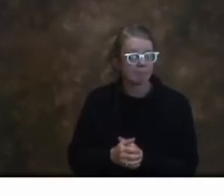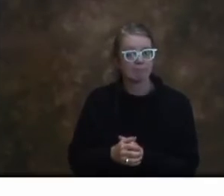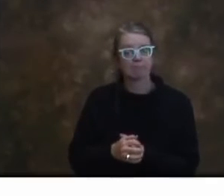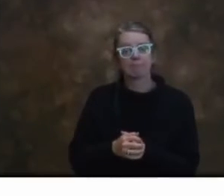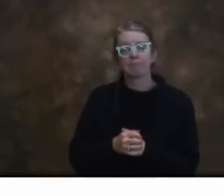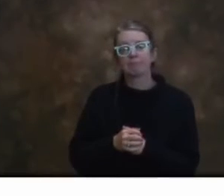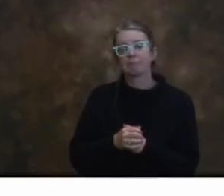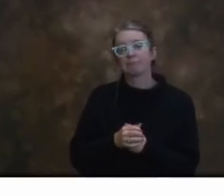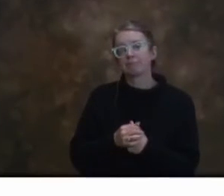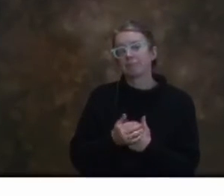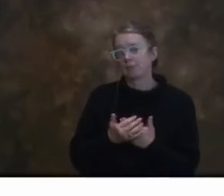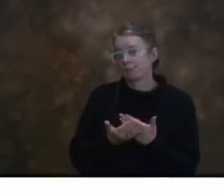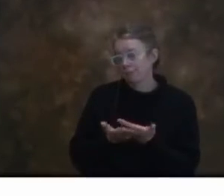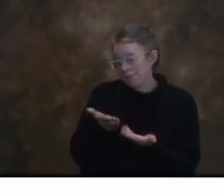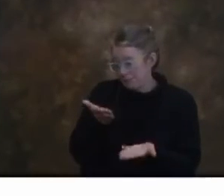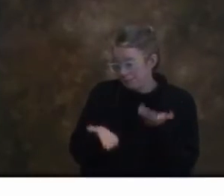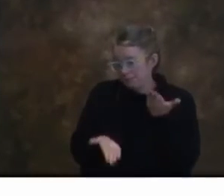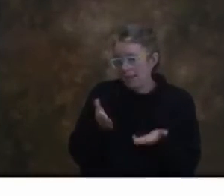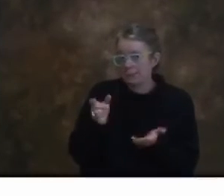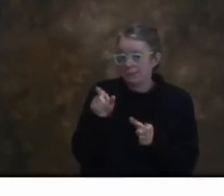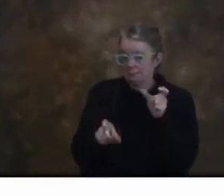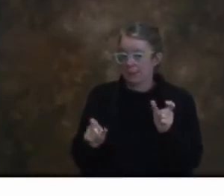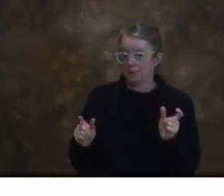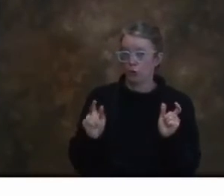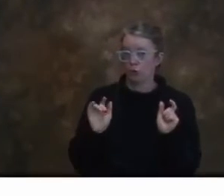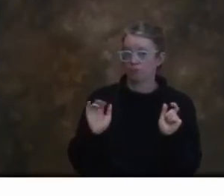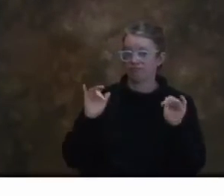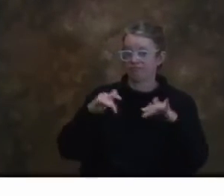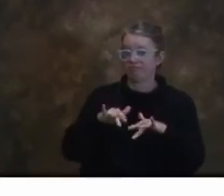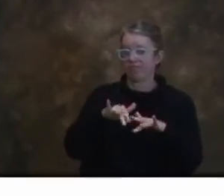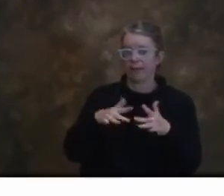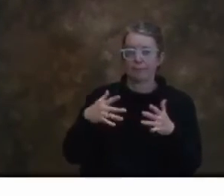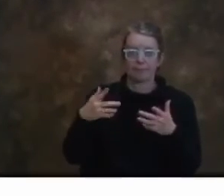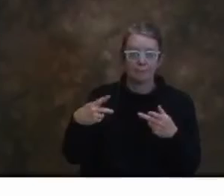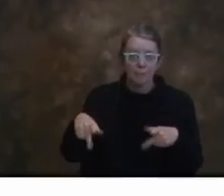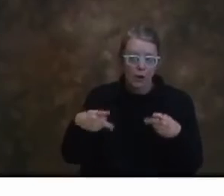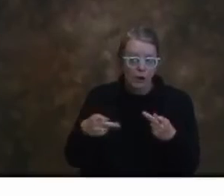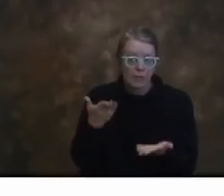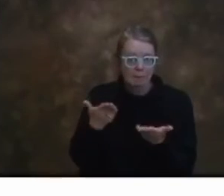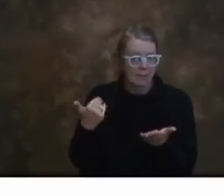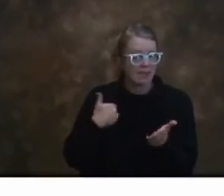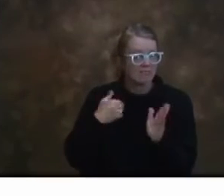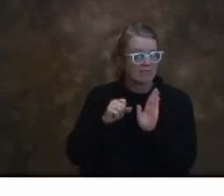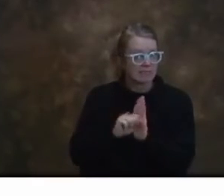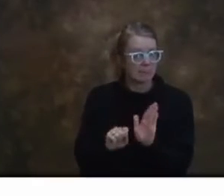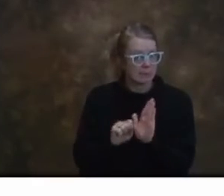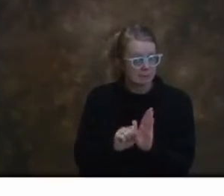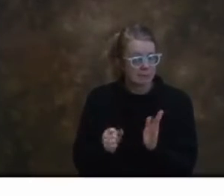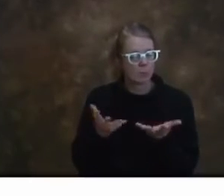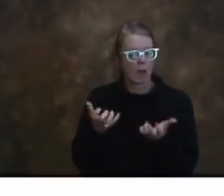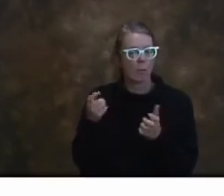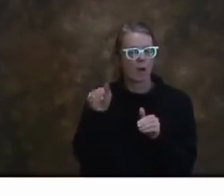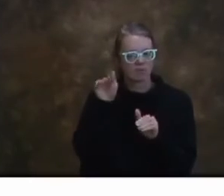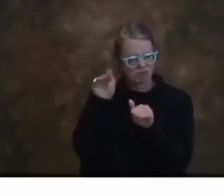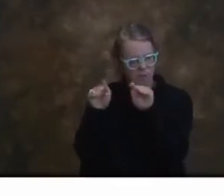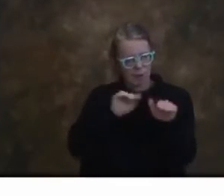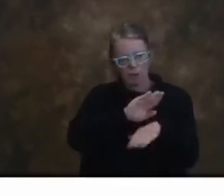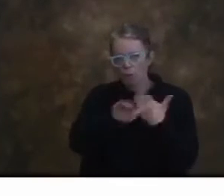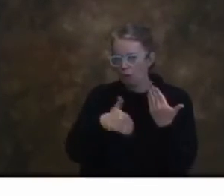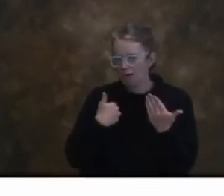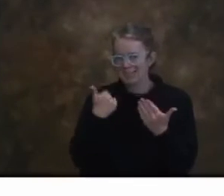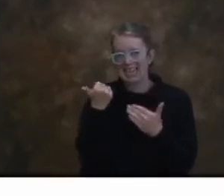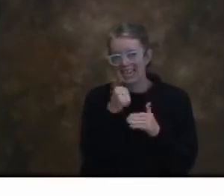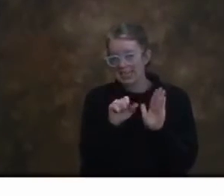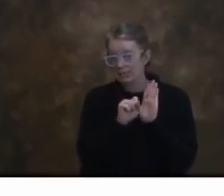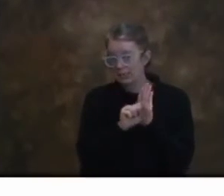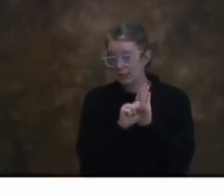who might be having symptoms, may need a reminder that if you are having symptoms, any of the symptoms listed on